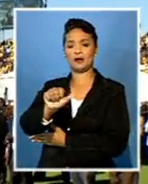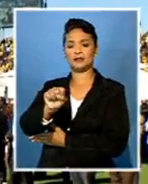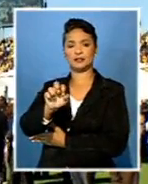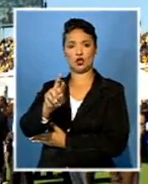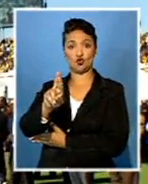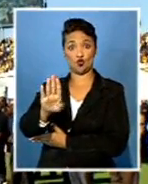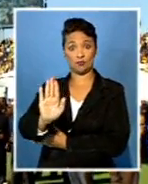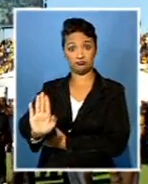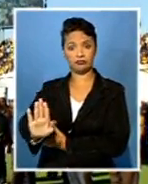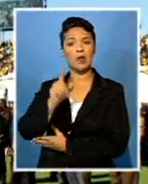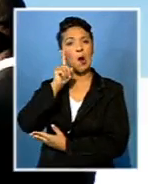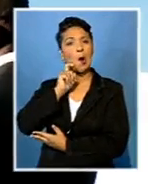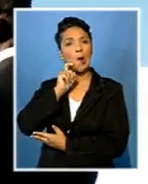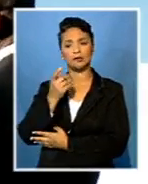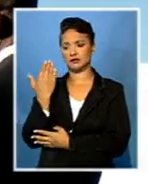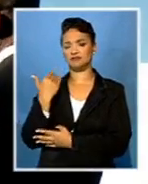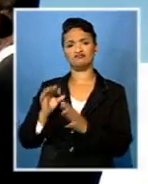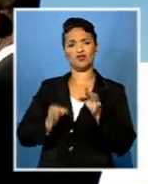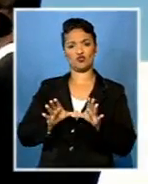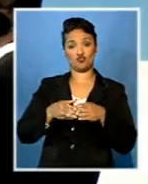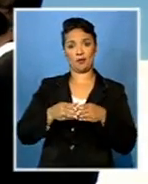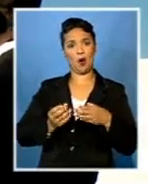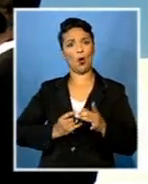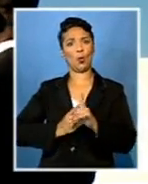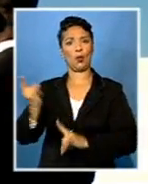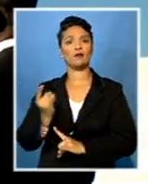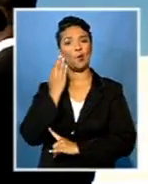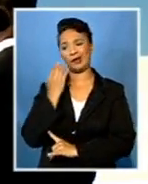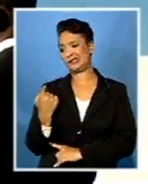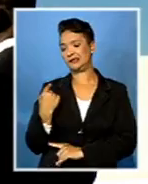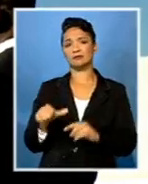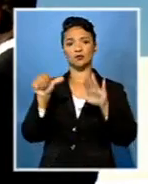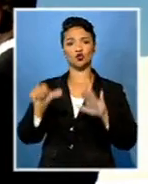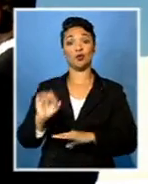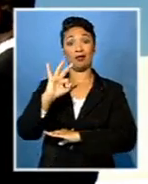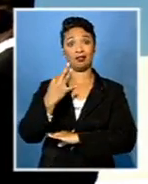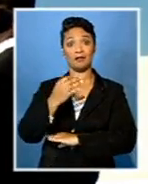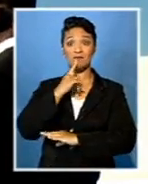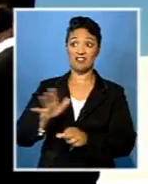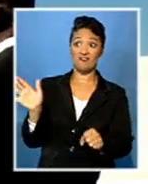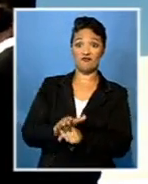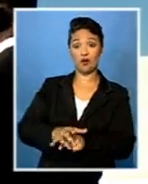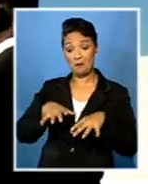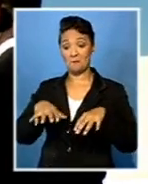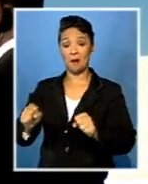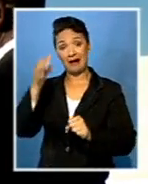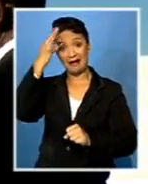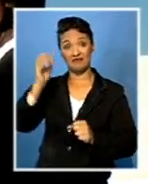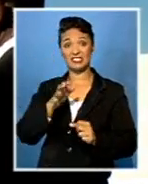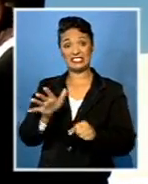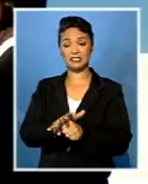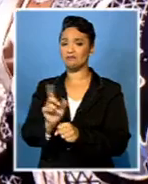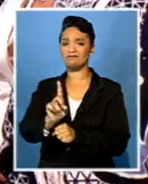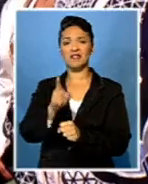All Basotho Convention Party won a snap election on June the 3rd, but failed to get an outright majority. It will now